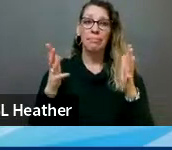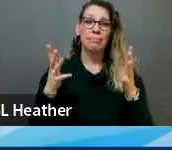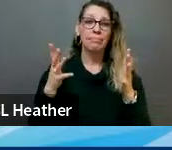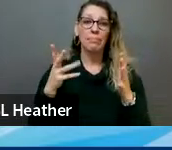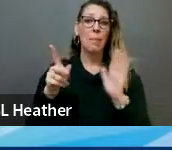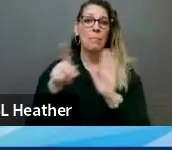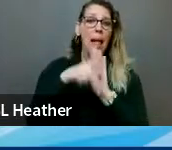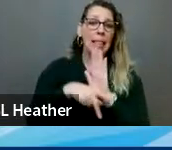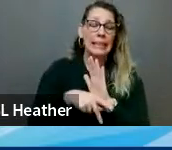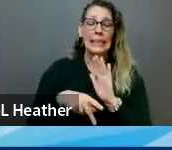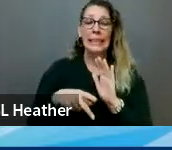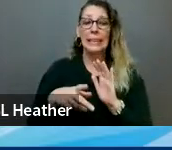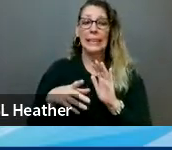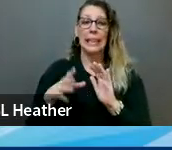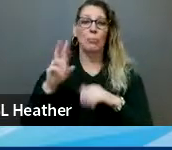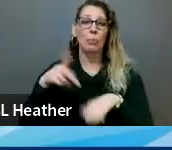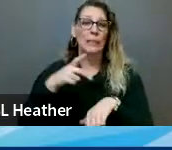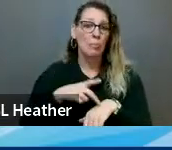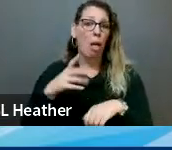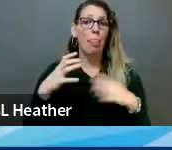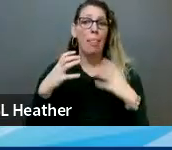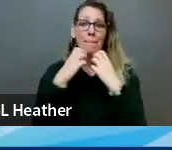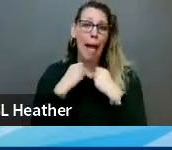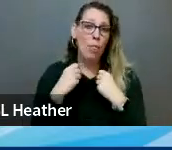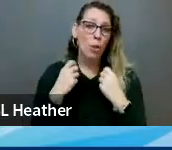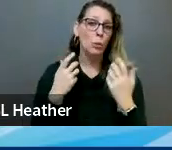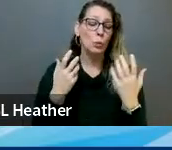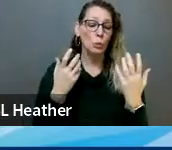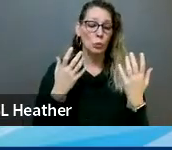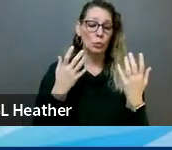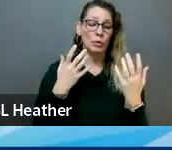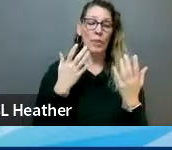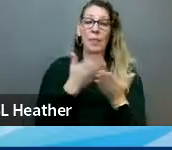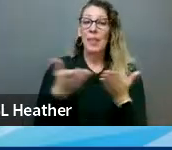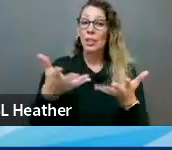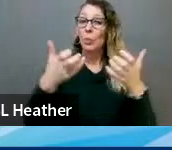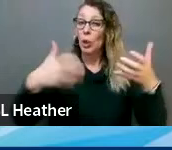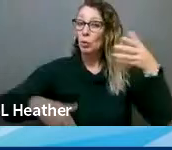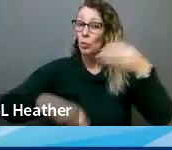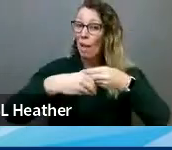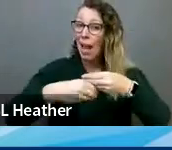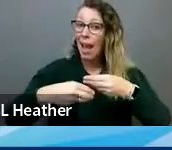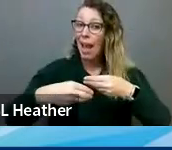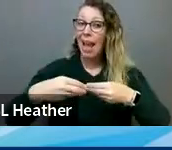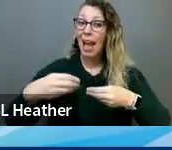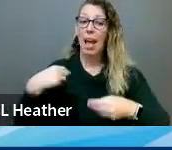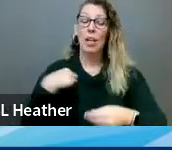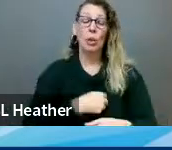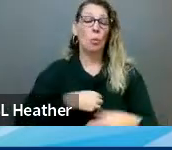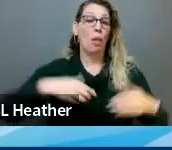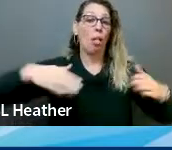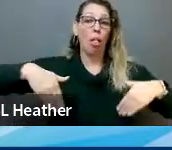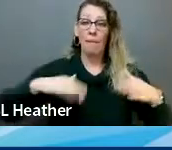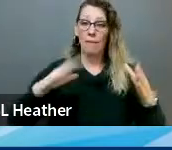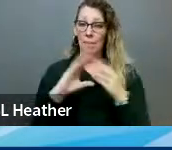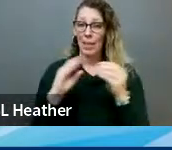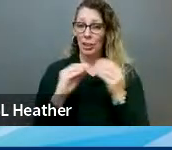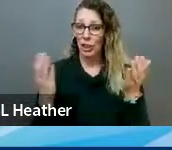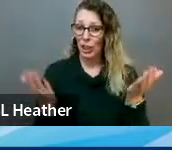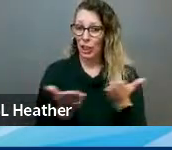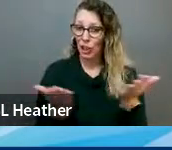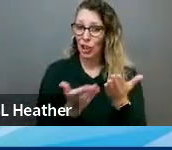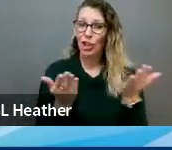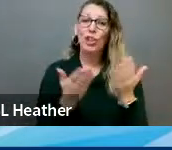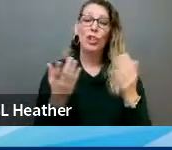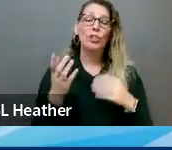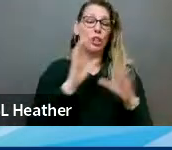policy or principle ideas or values. Are there things that you want to add that we didn't say here yet? And you'll spend some time